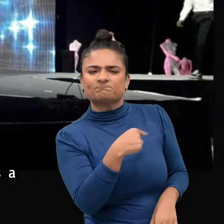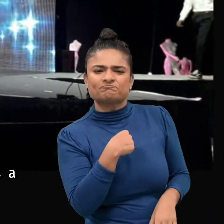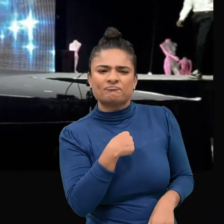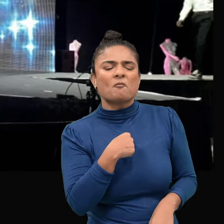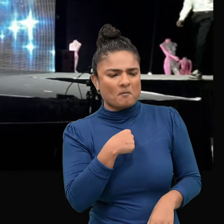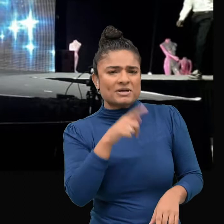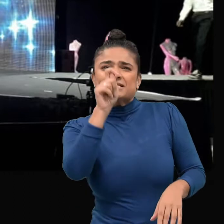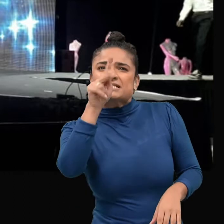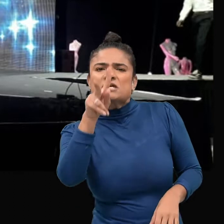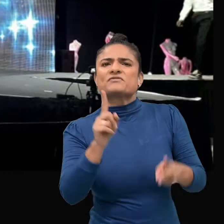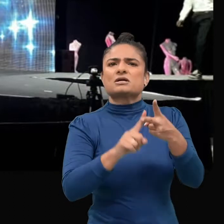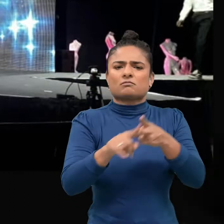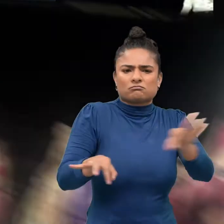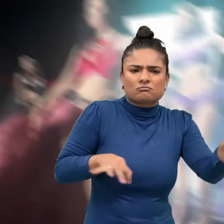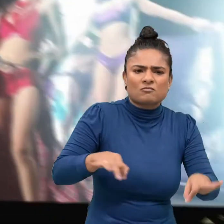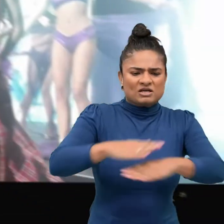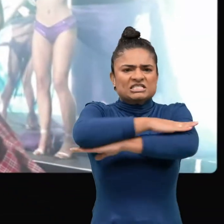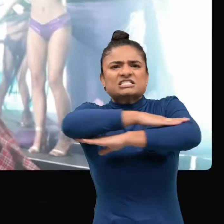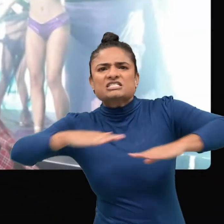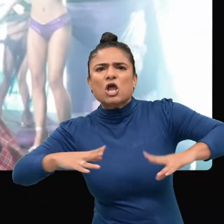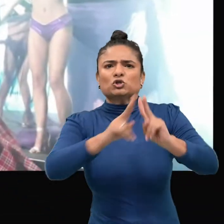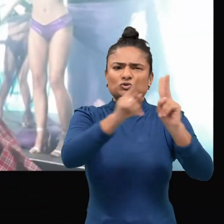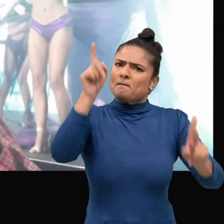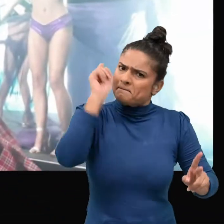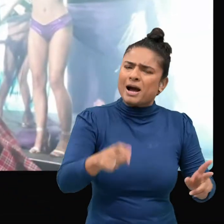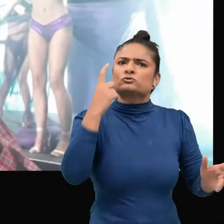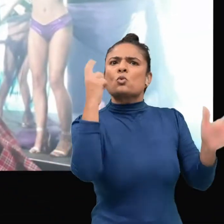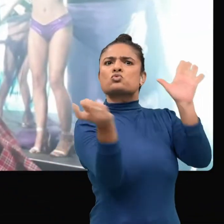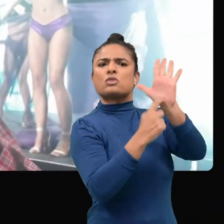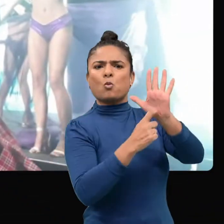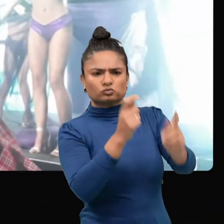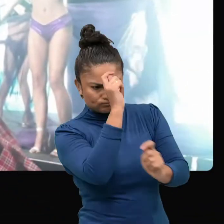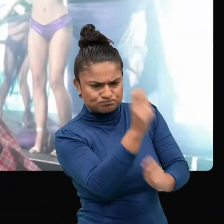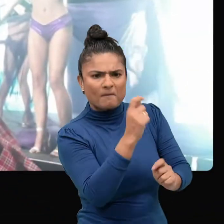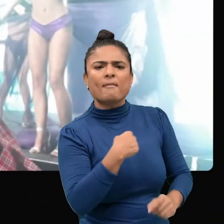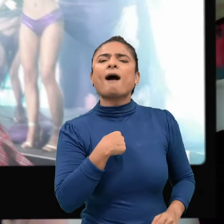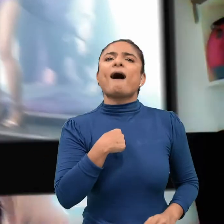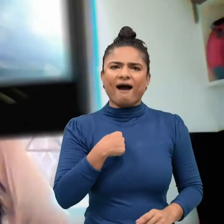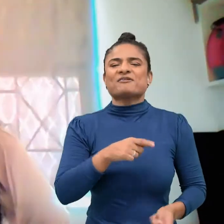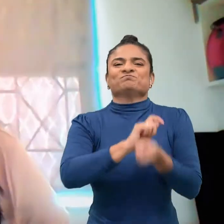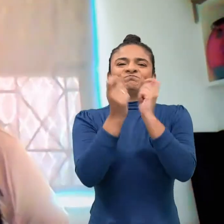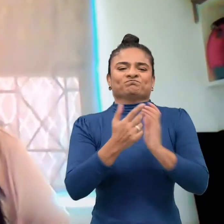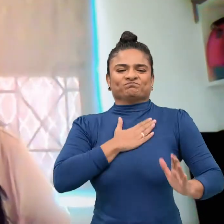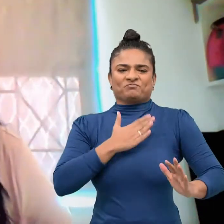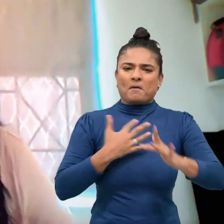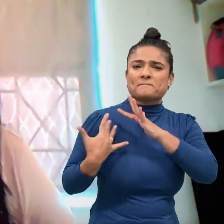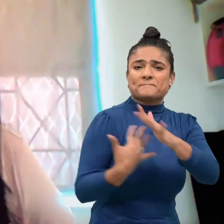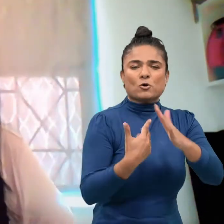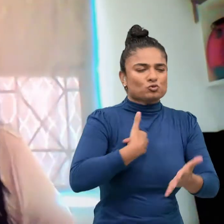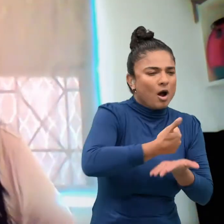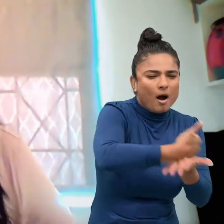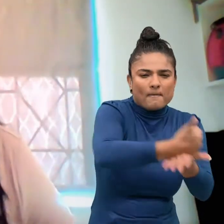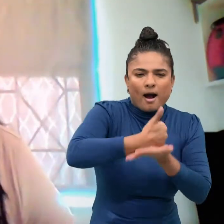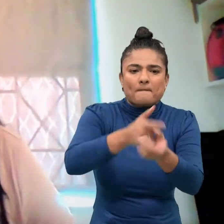sector to be noticed on stages and on TV and everything. And it became a passion of mine